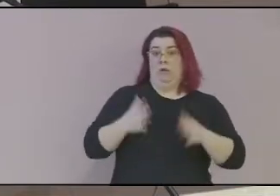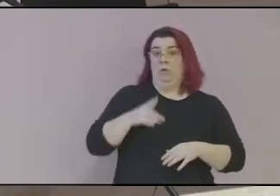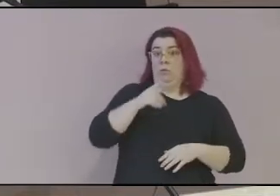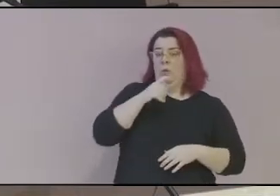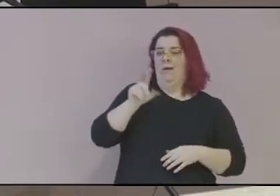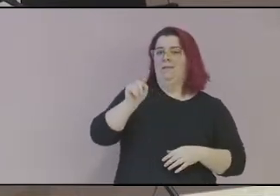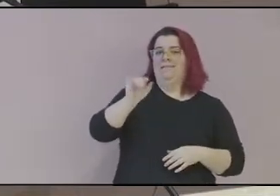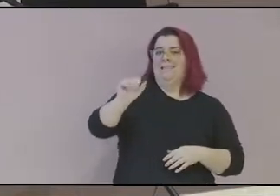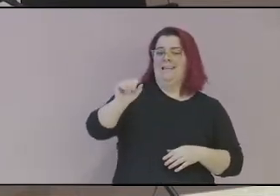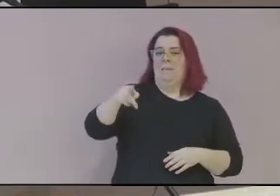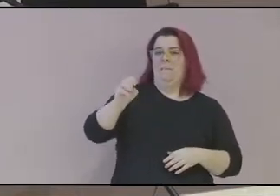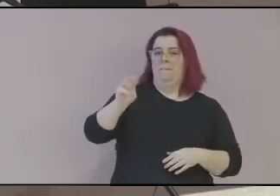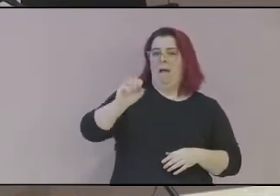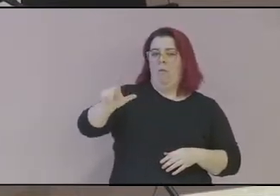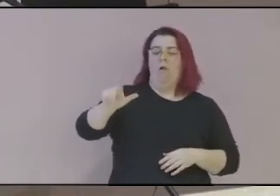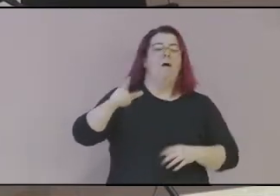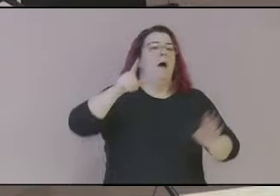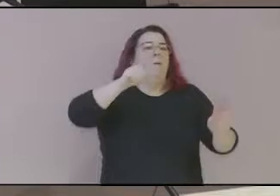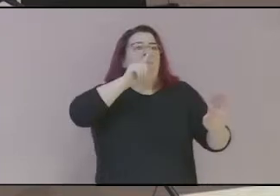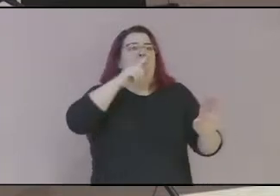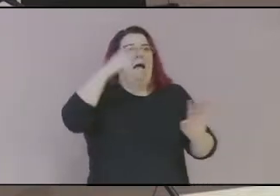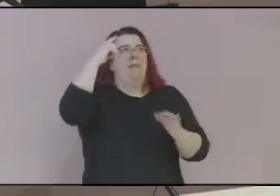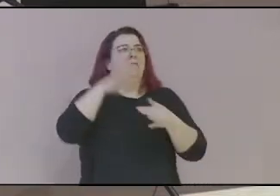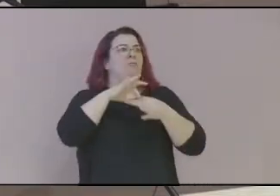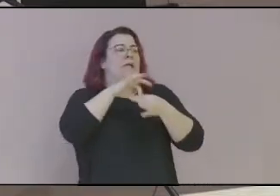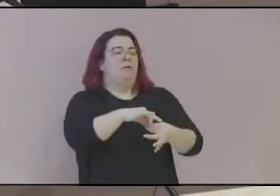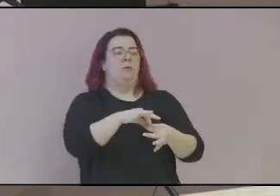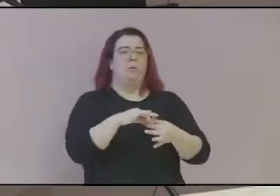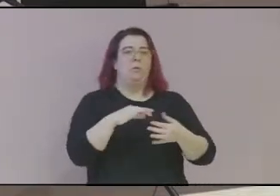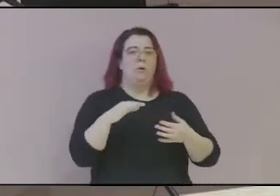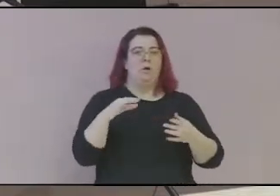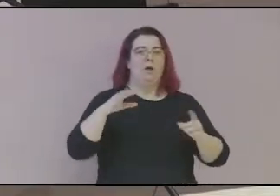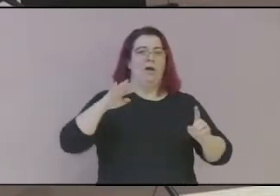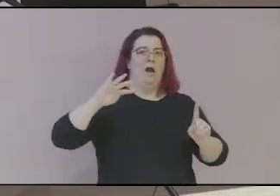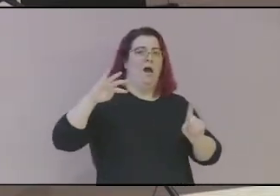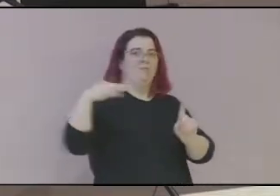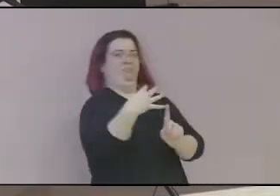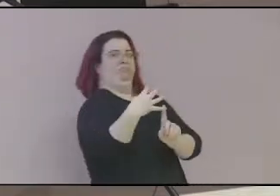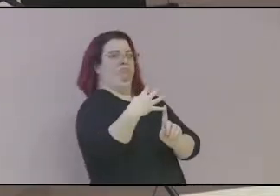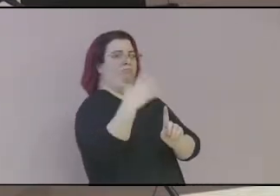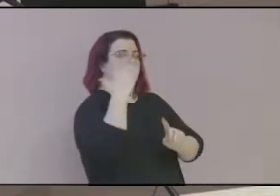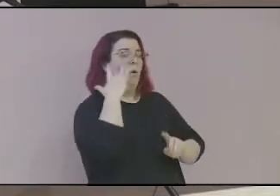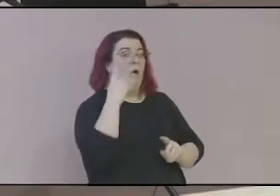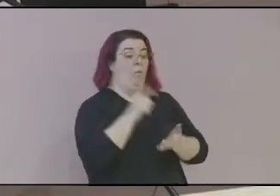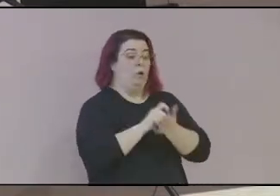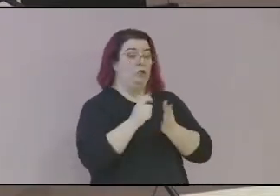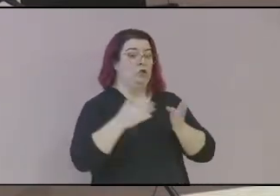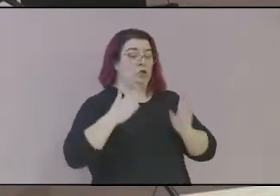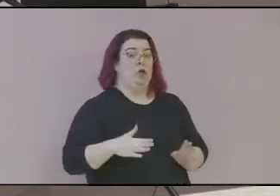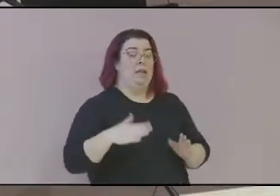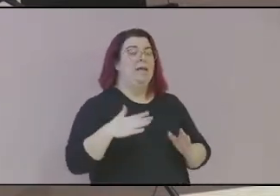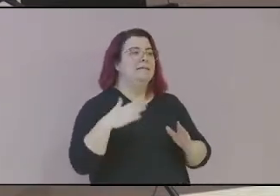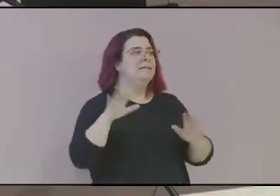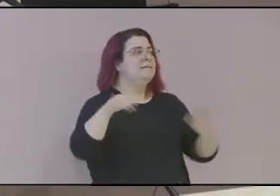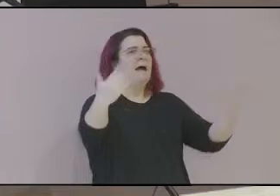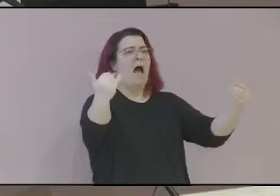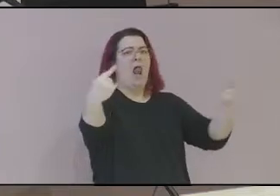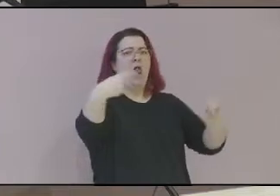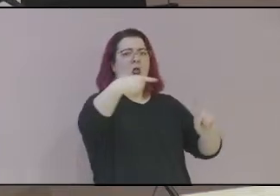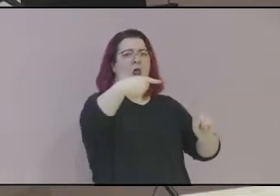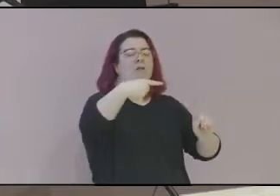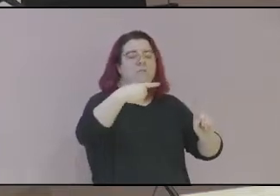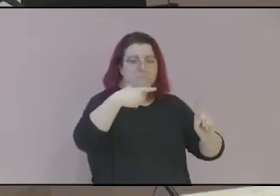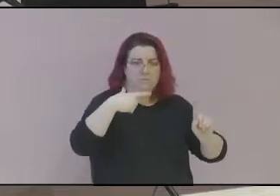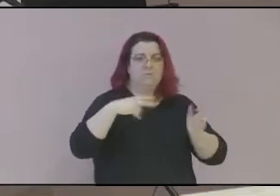has to do with publicity that a journalist brought to those materials, which I'll come back to in